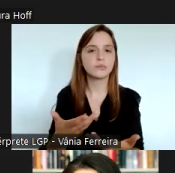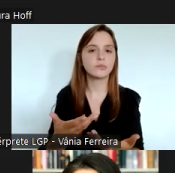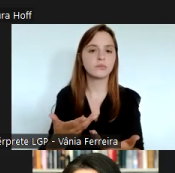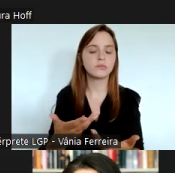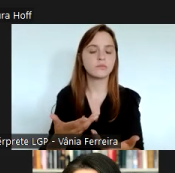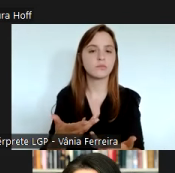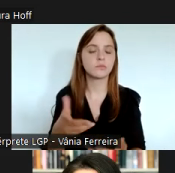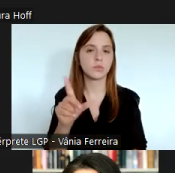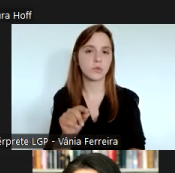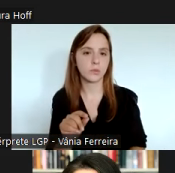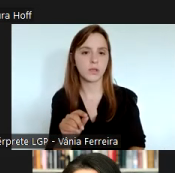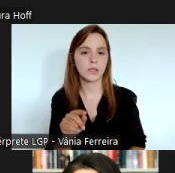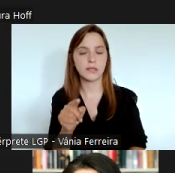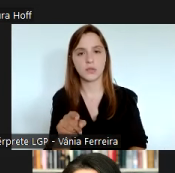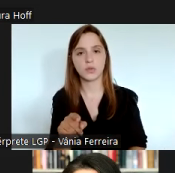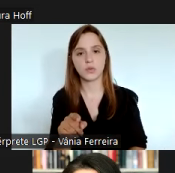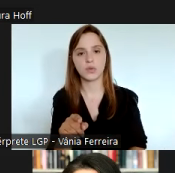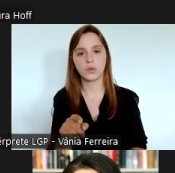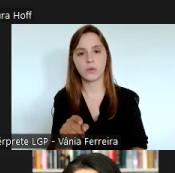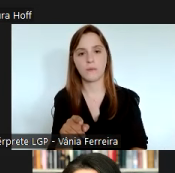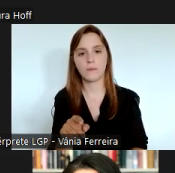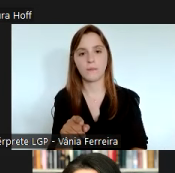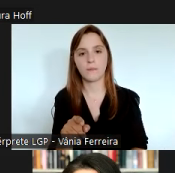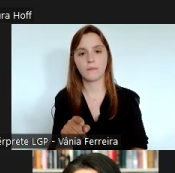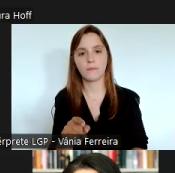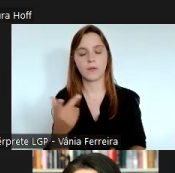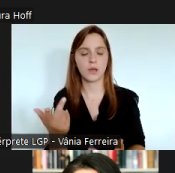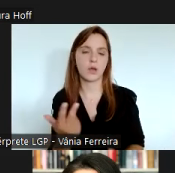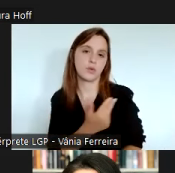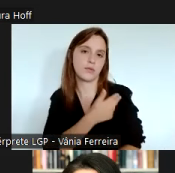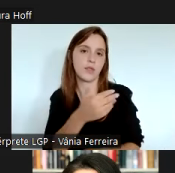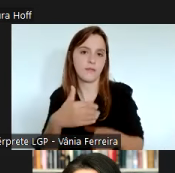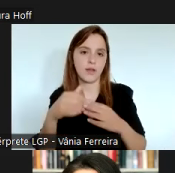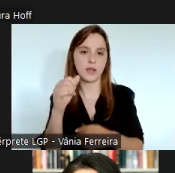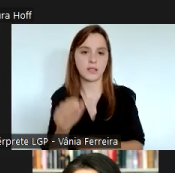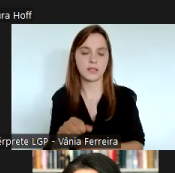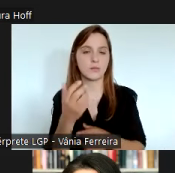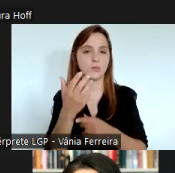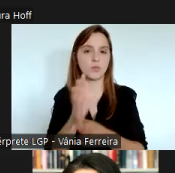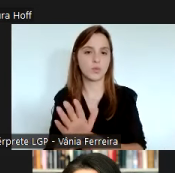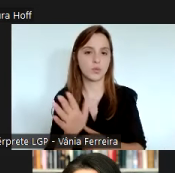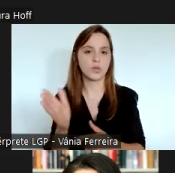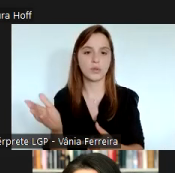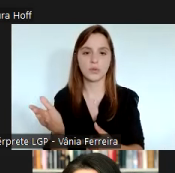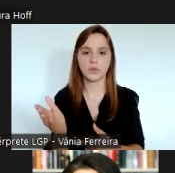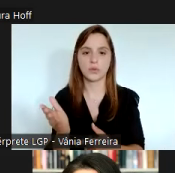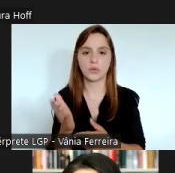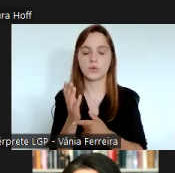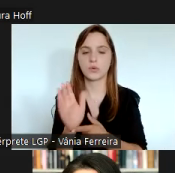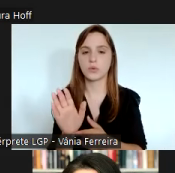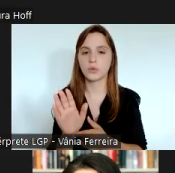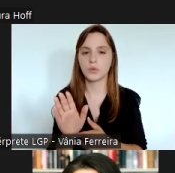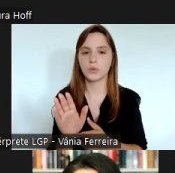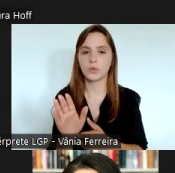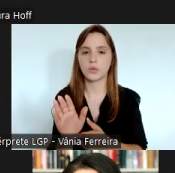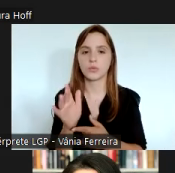And that's something the LMU does, for example, by Erasmus exchanges and many